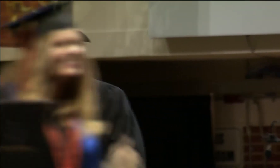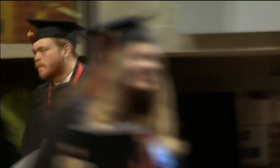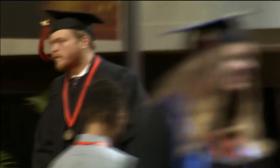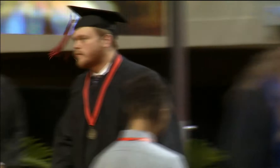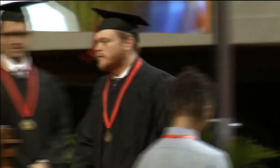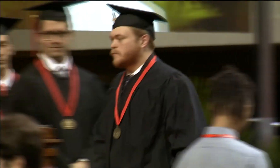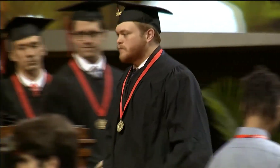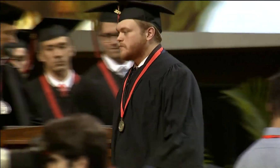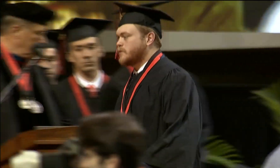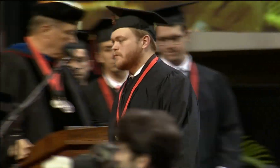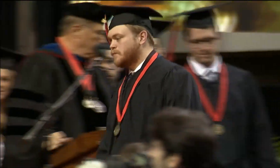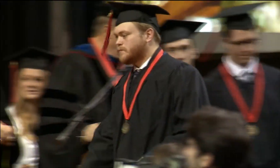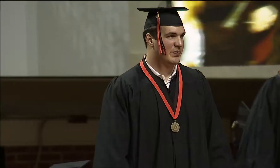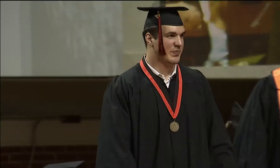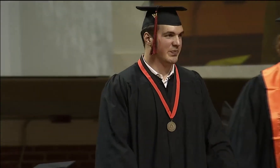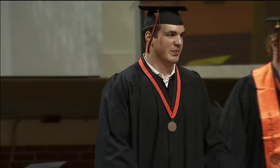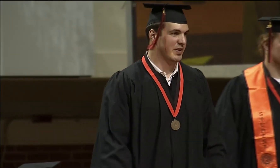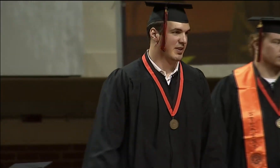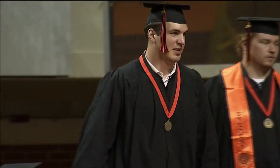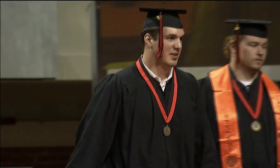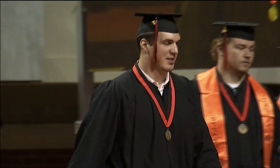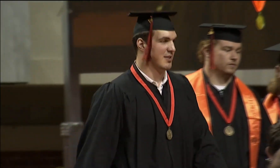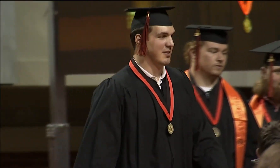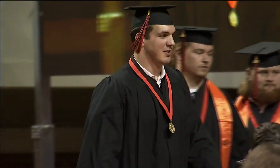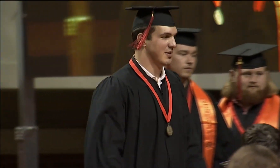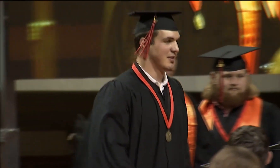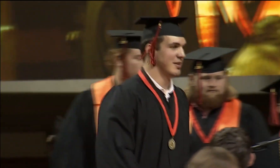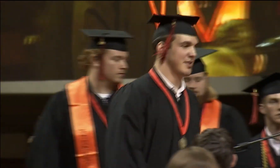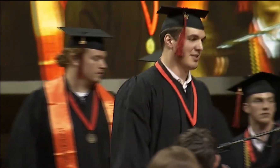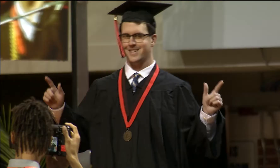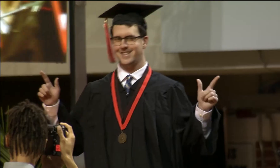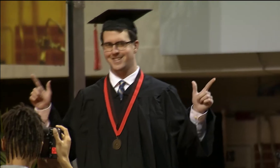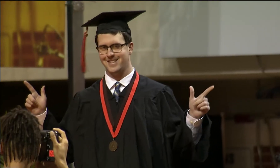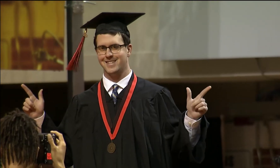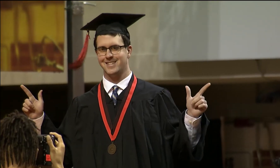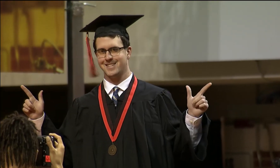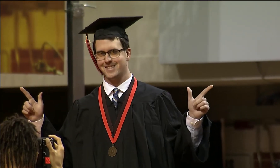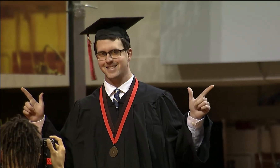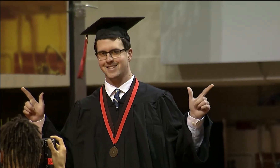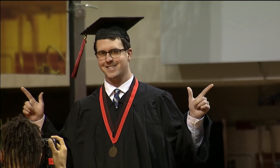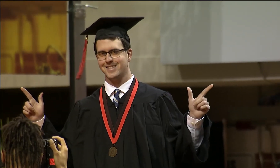Austin Williams. Conrad Harker.